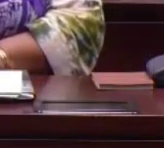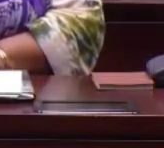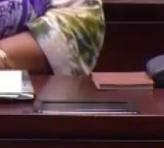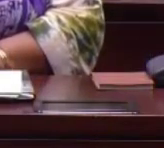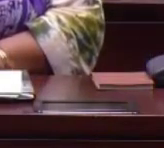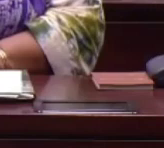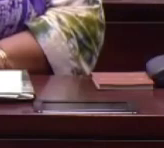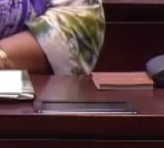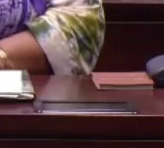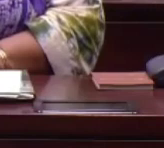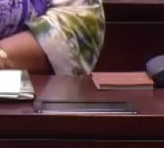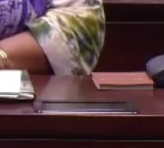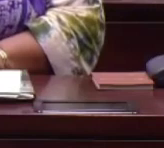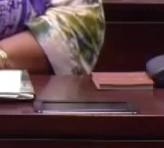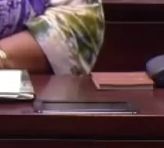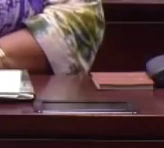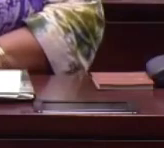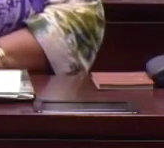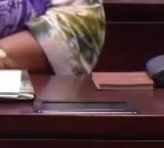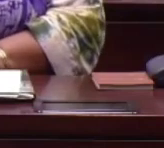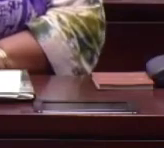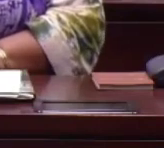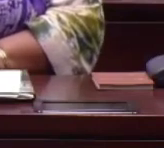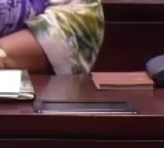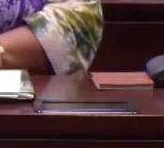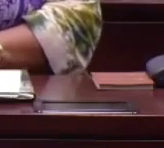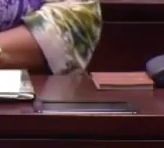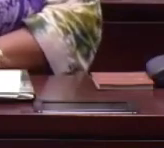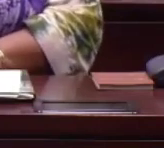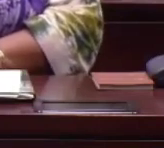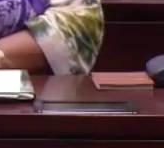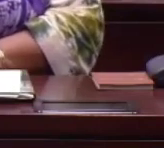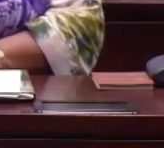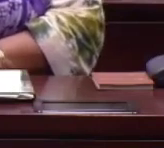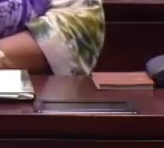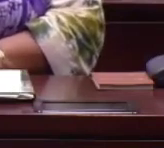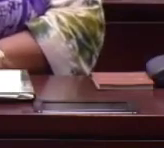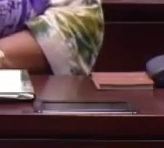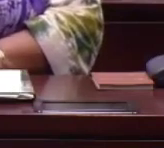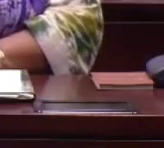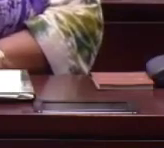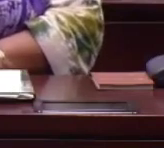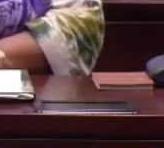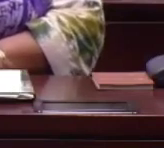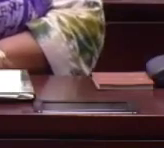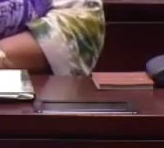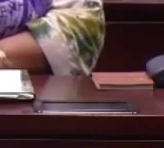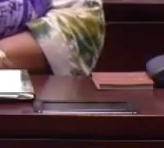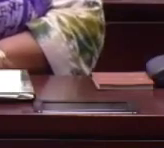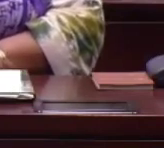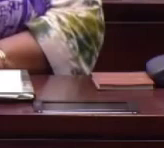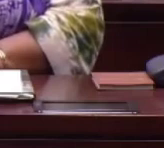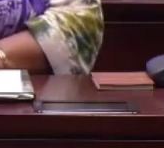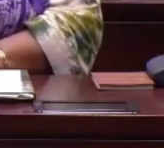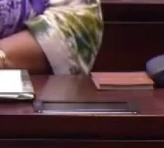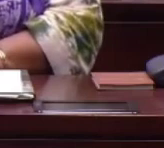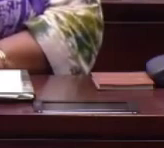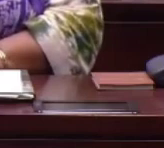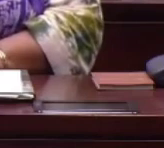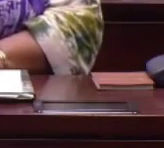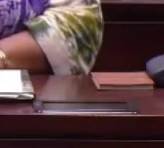nokuhlonipha umthetho sisekelo ngaphambi kokuba baqale ukwenza imisebenzi yabo